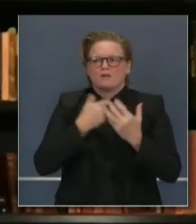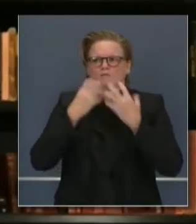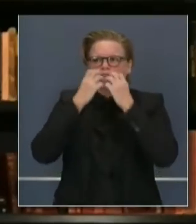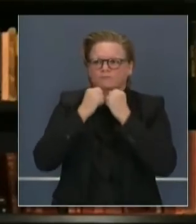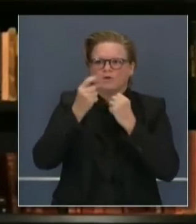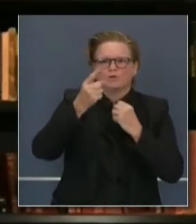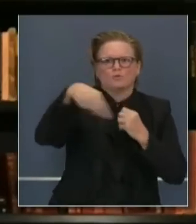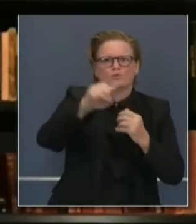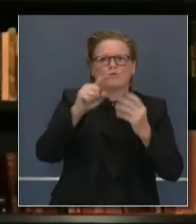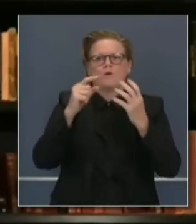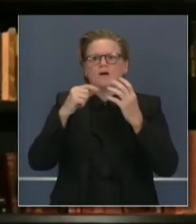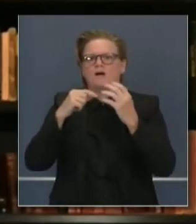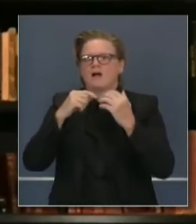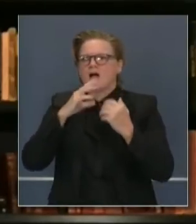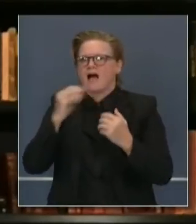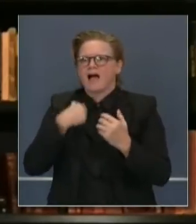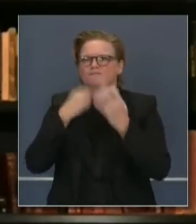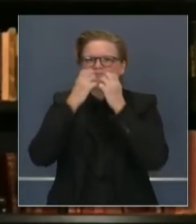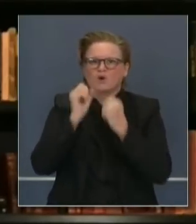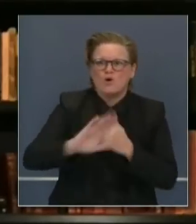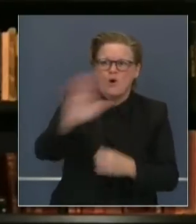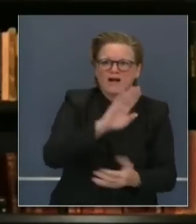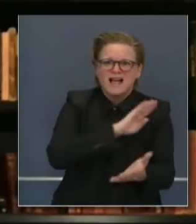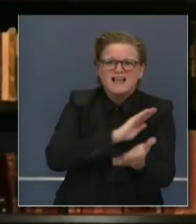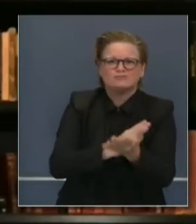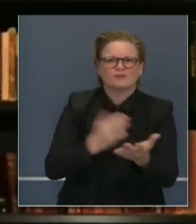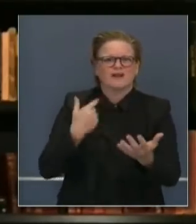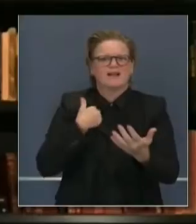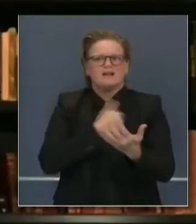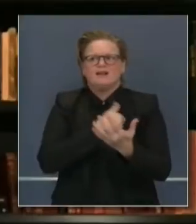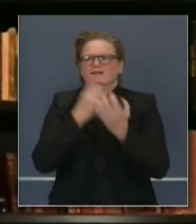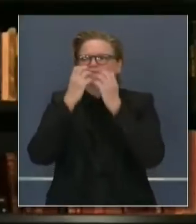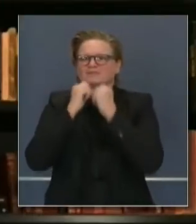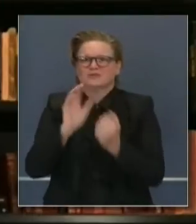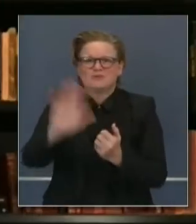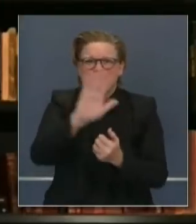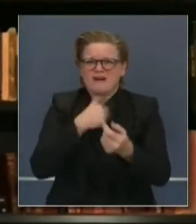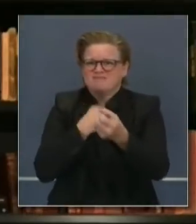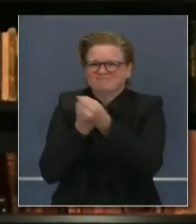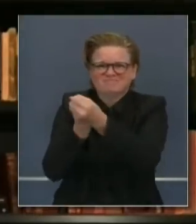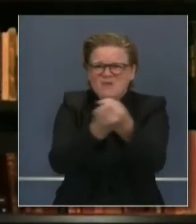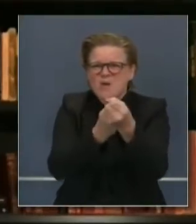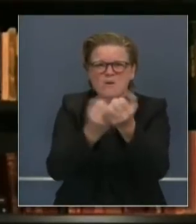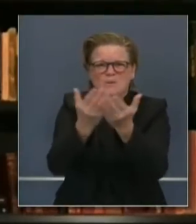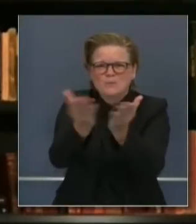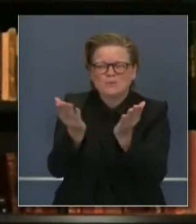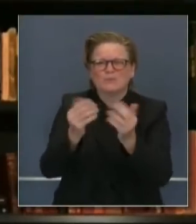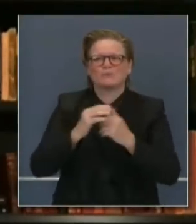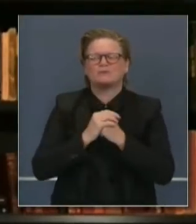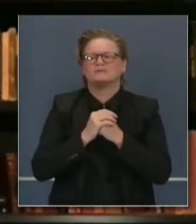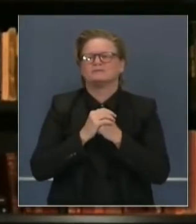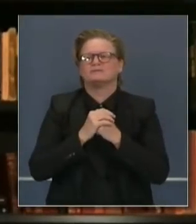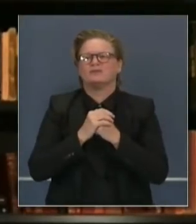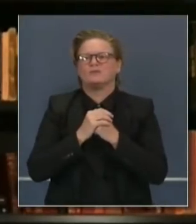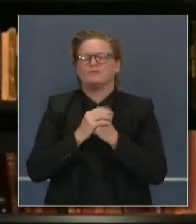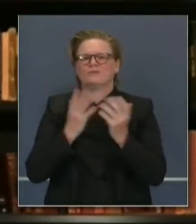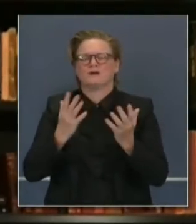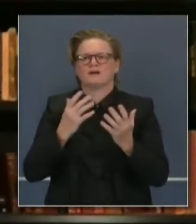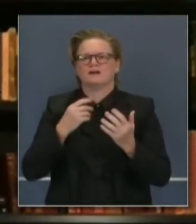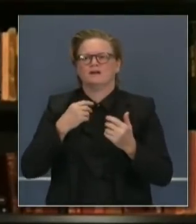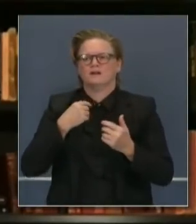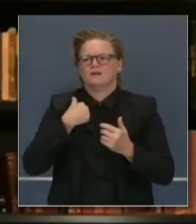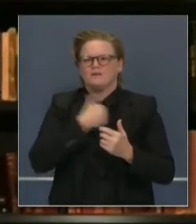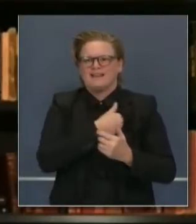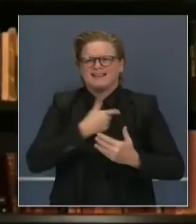in our power to be there and be supportive through these difficult and challenging times. So with that, of course, we're happy now to answer